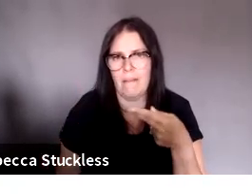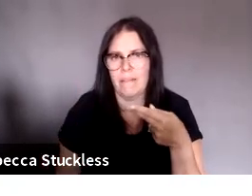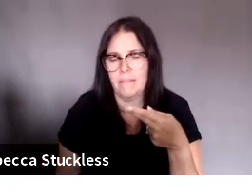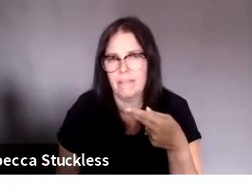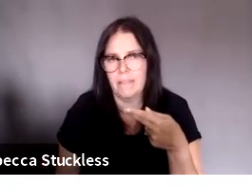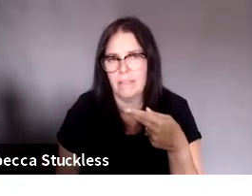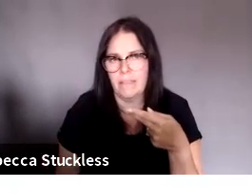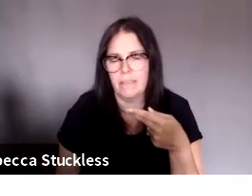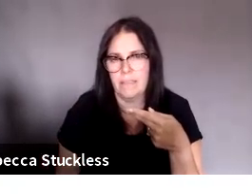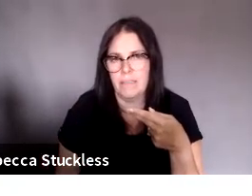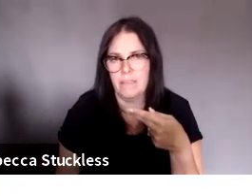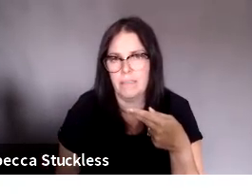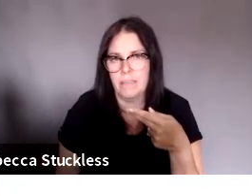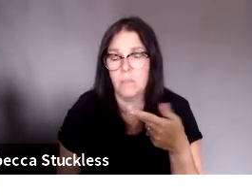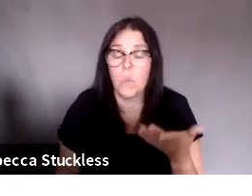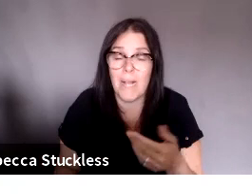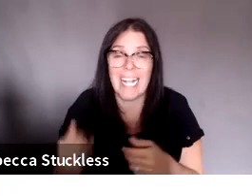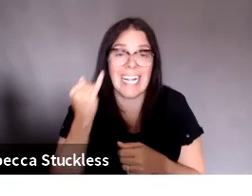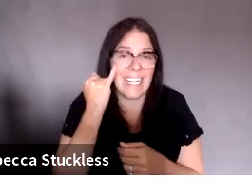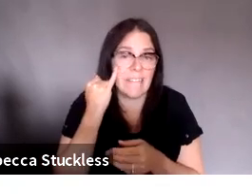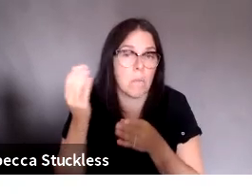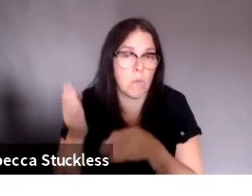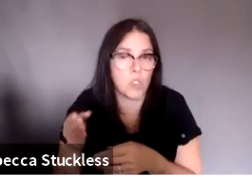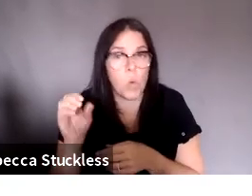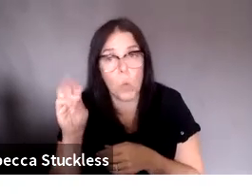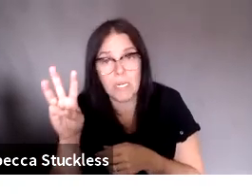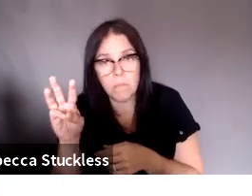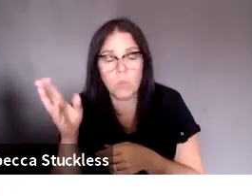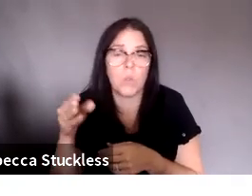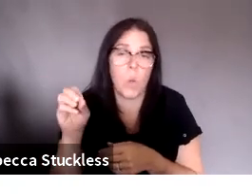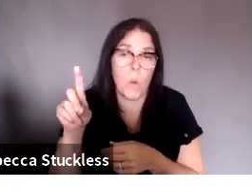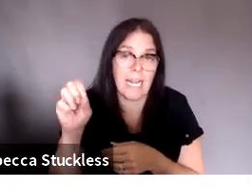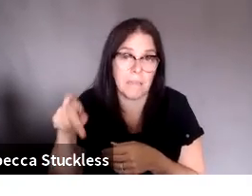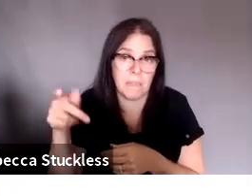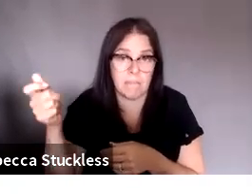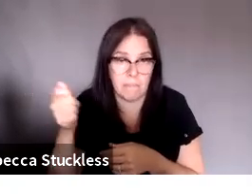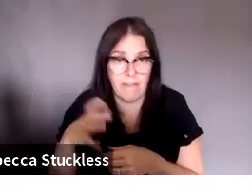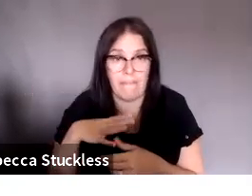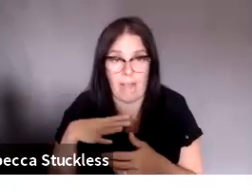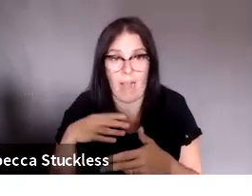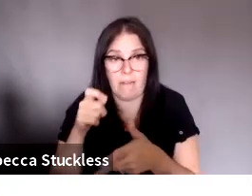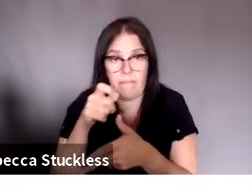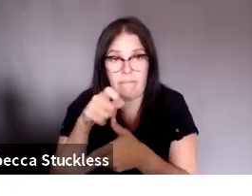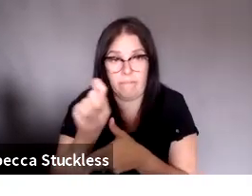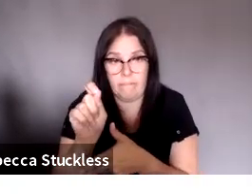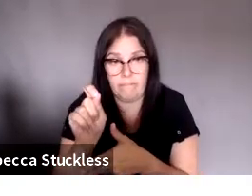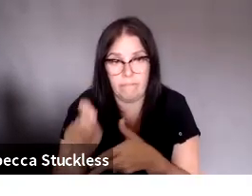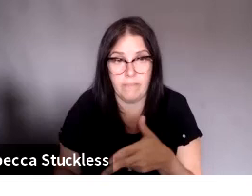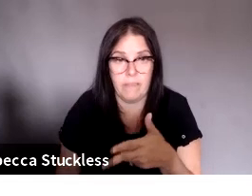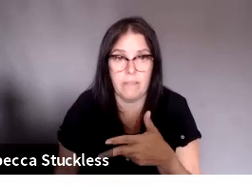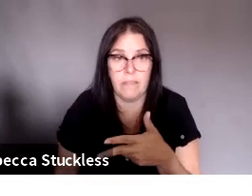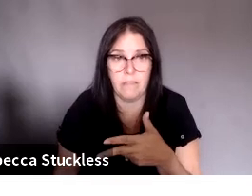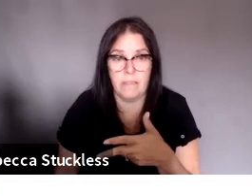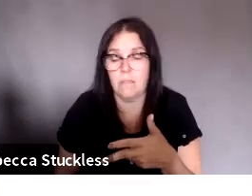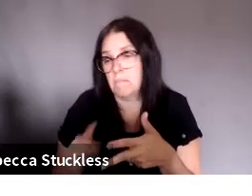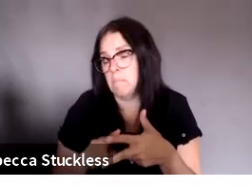So if someone is an WODSP recipient, that's great. You get the check for that suitability indicator,